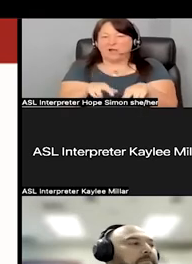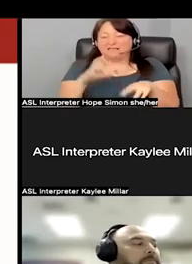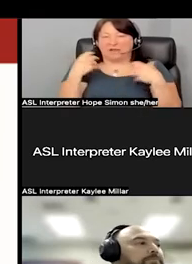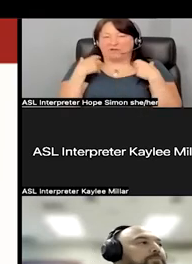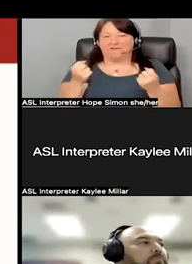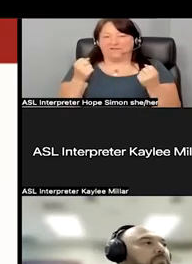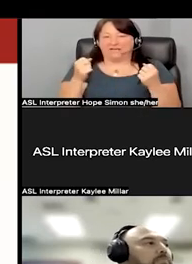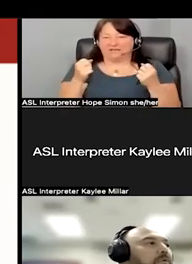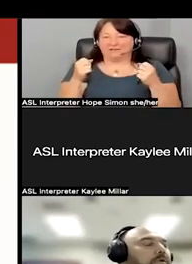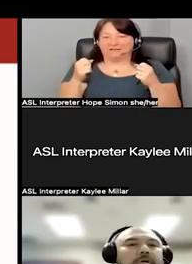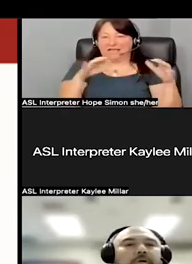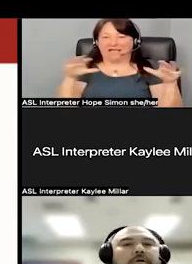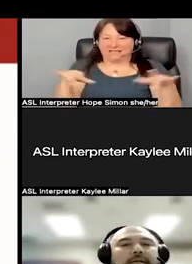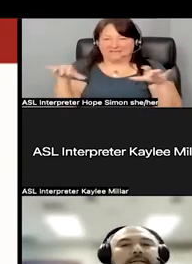activities.